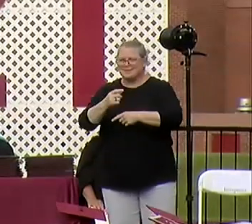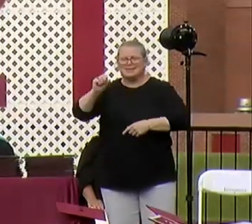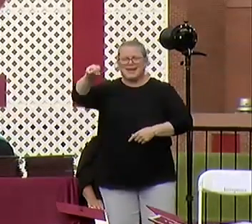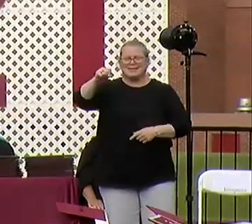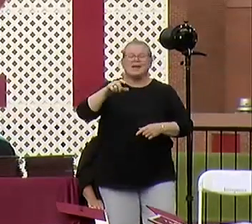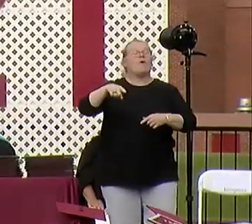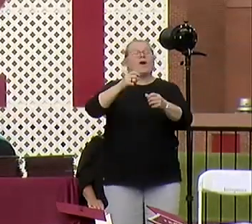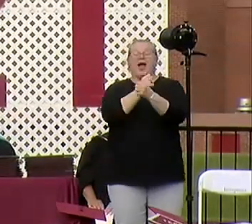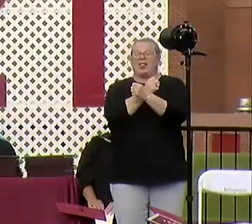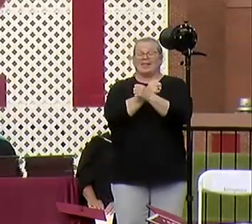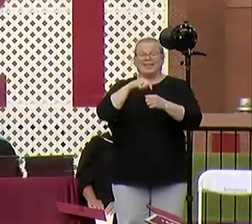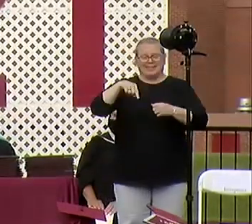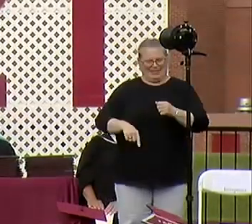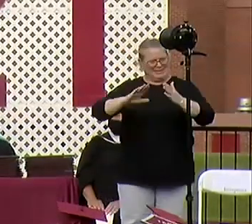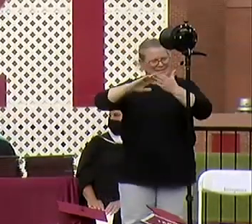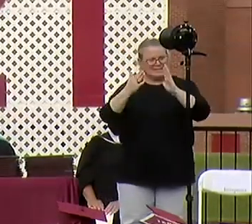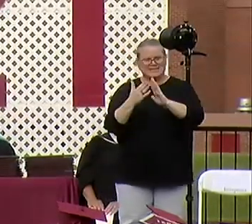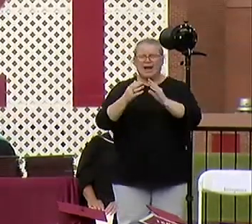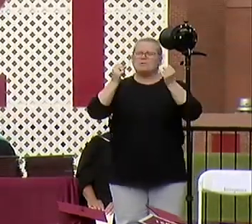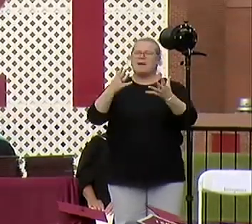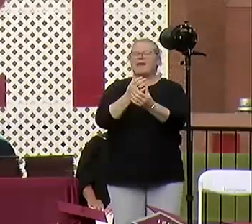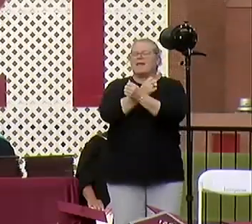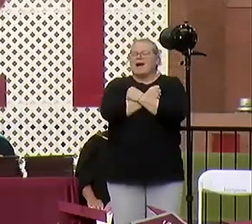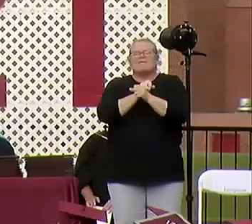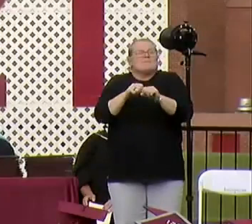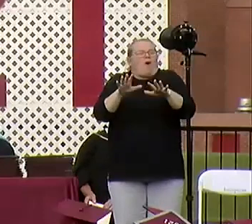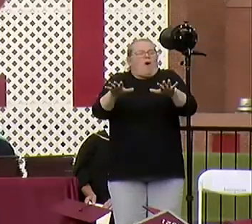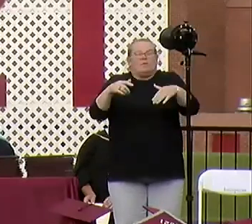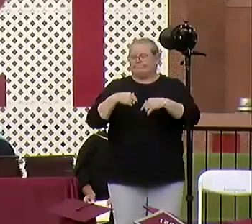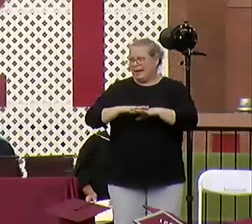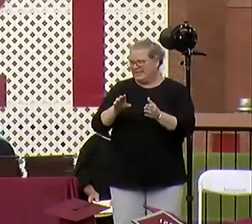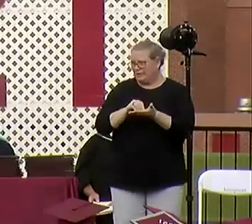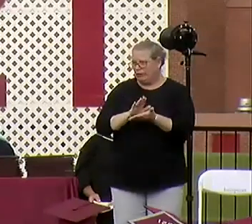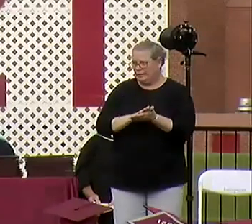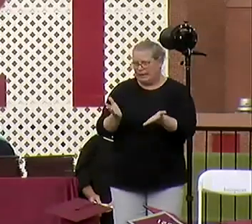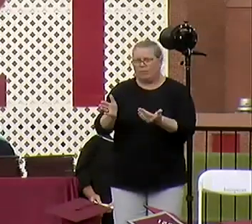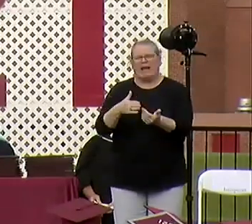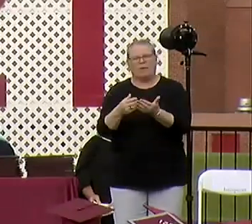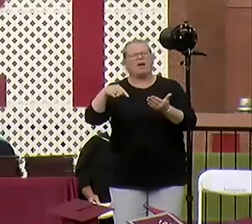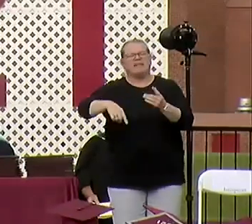Loving town with a small town vibe. Something, I didn't write it down. Anyway, it's a special place.